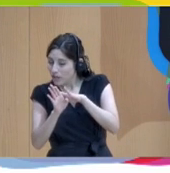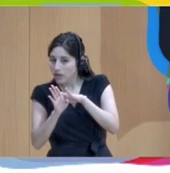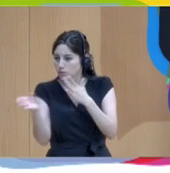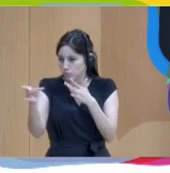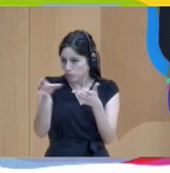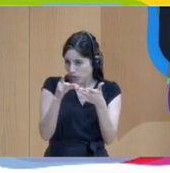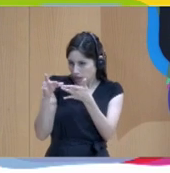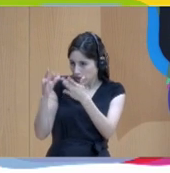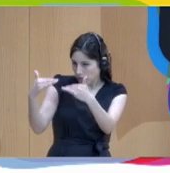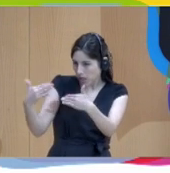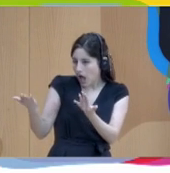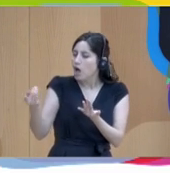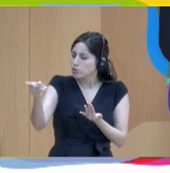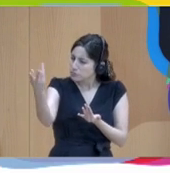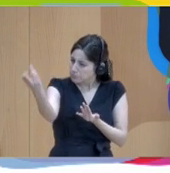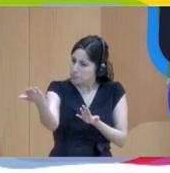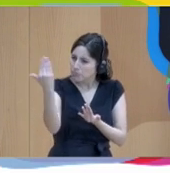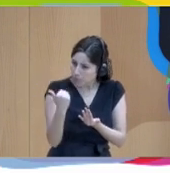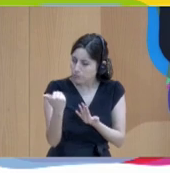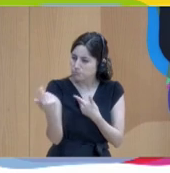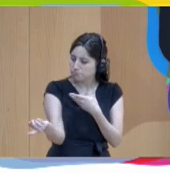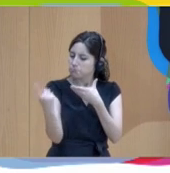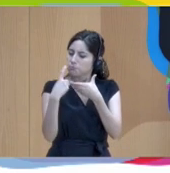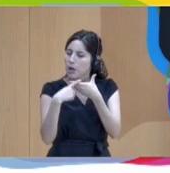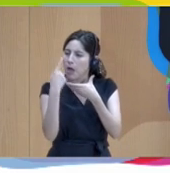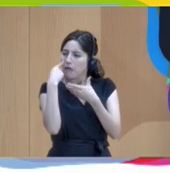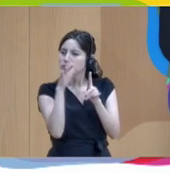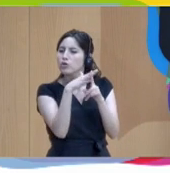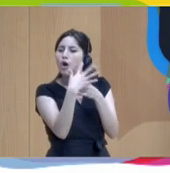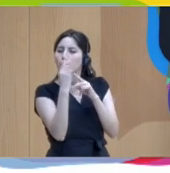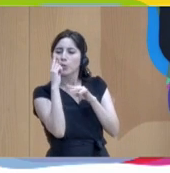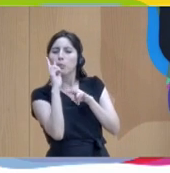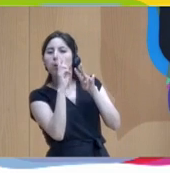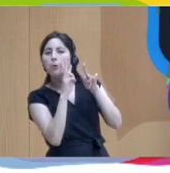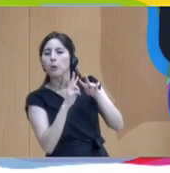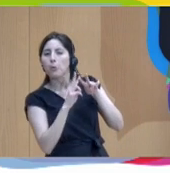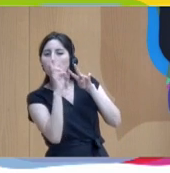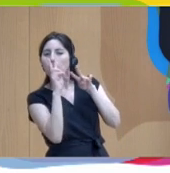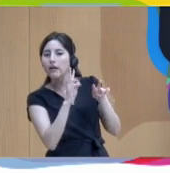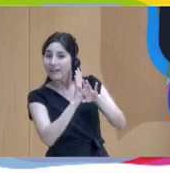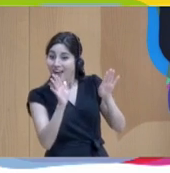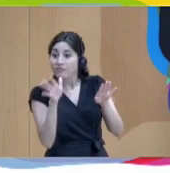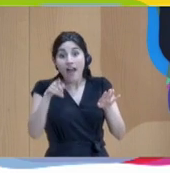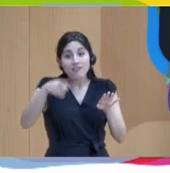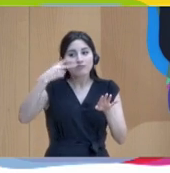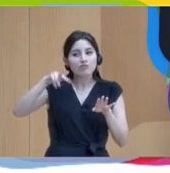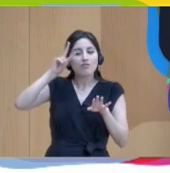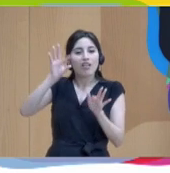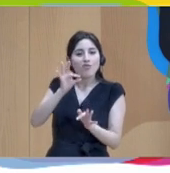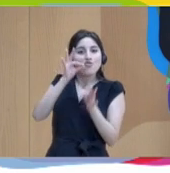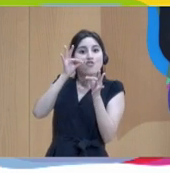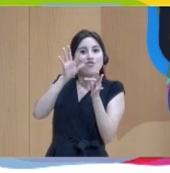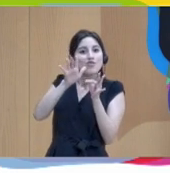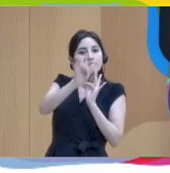come and see what happens because they will get the experience how people are talking to each other and they will find